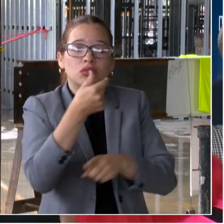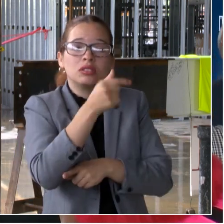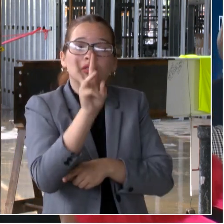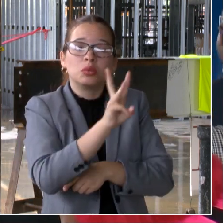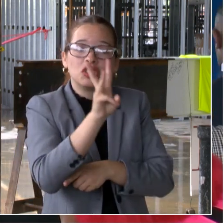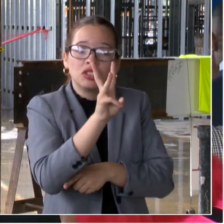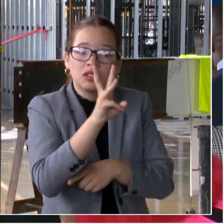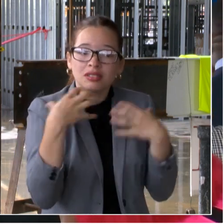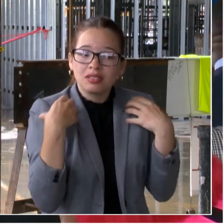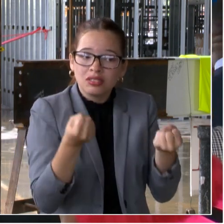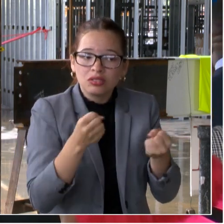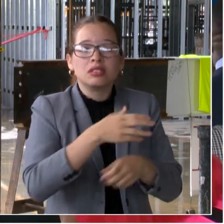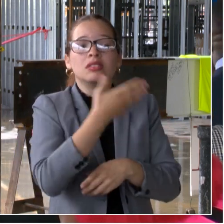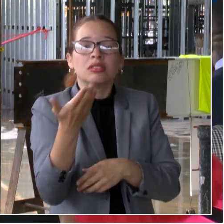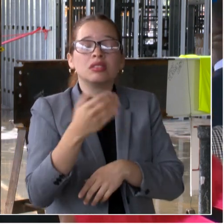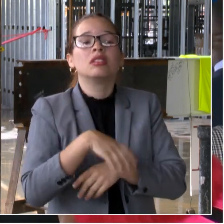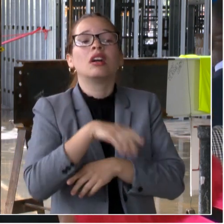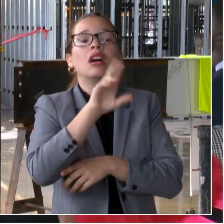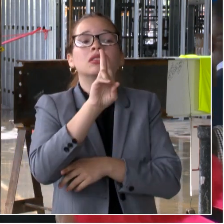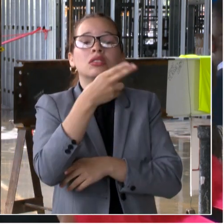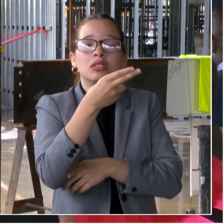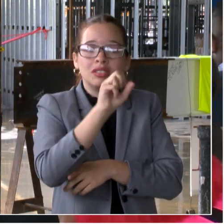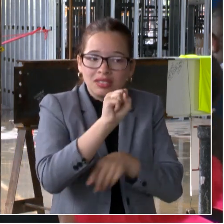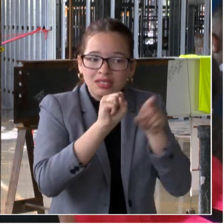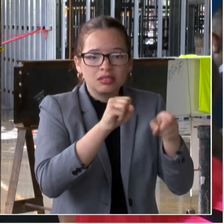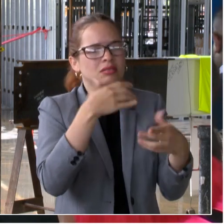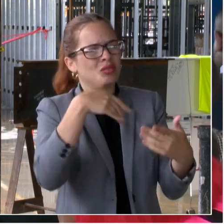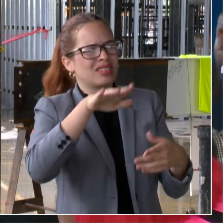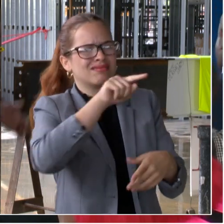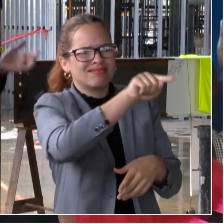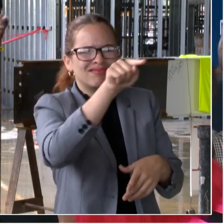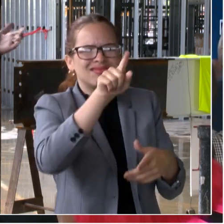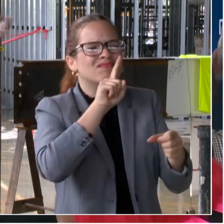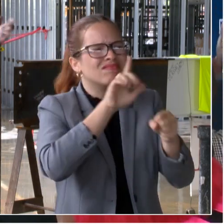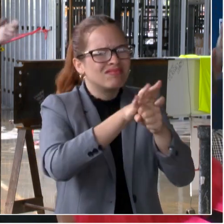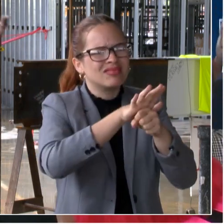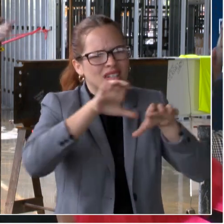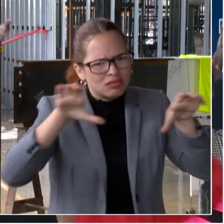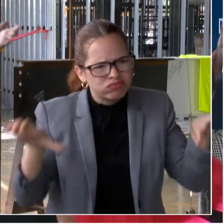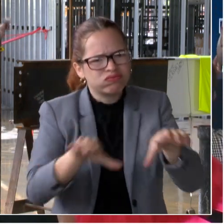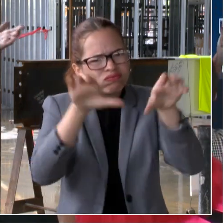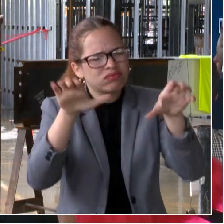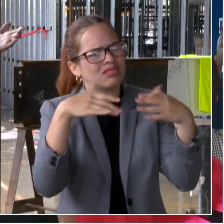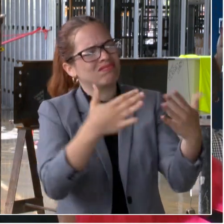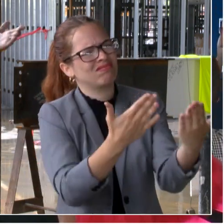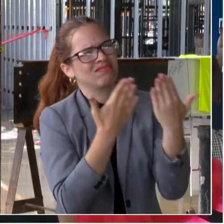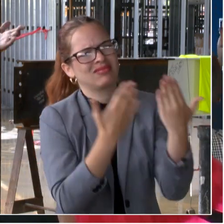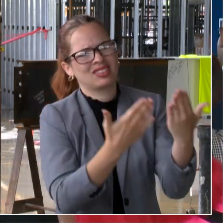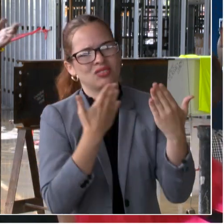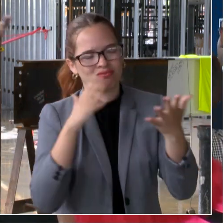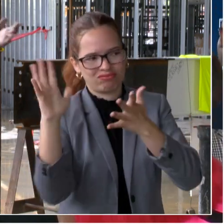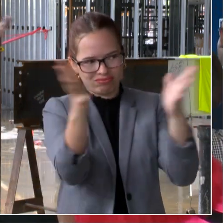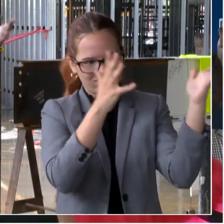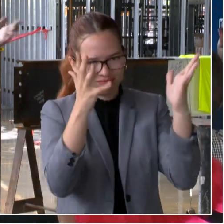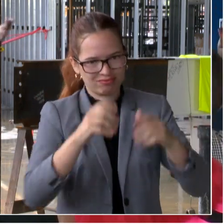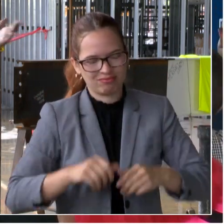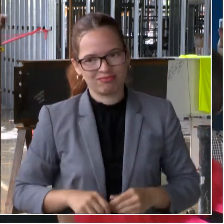this hospital, Cedar Hill Medical in Ward 8. So I want to thank our friends at George